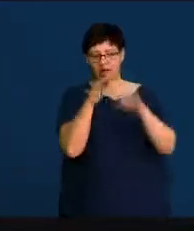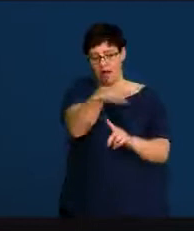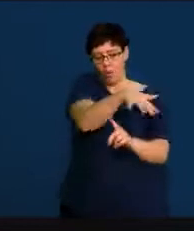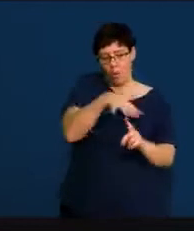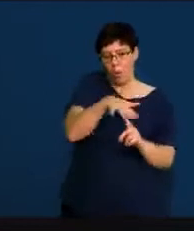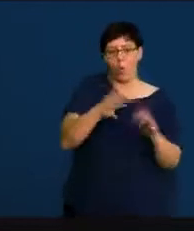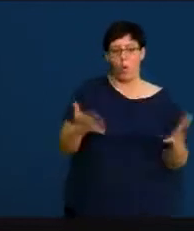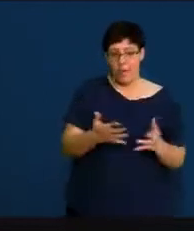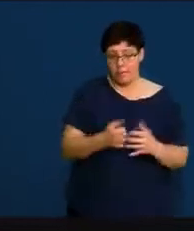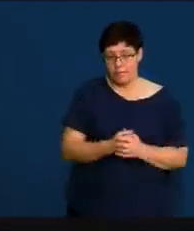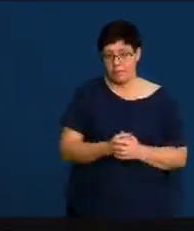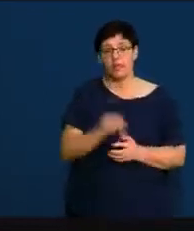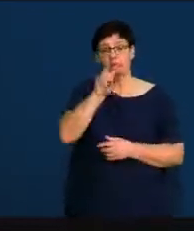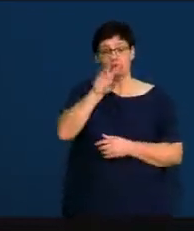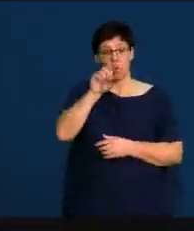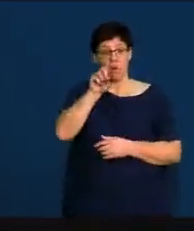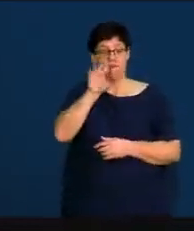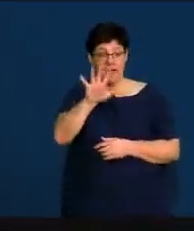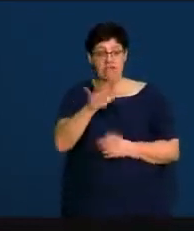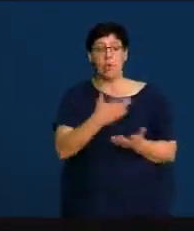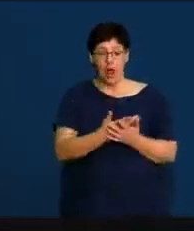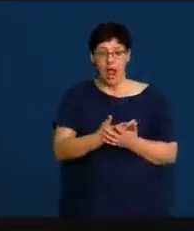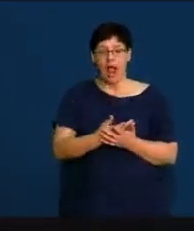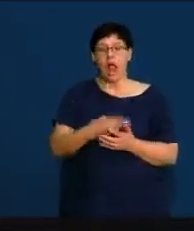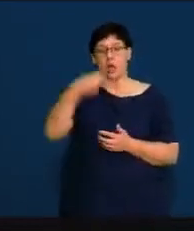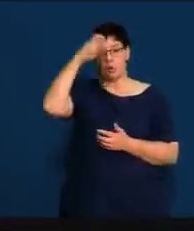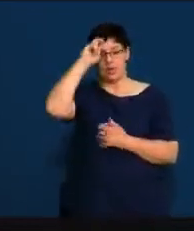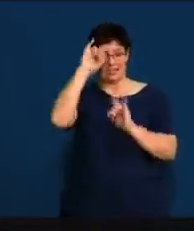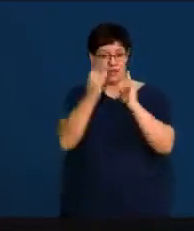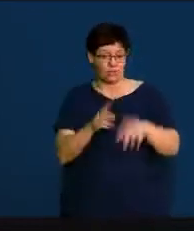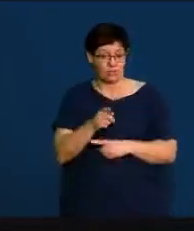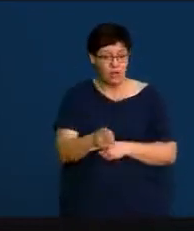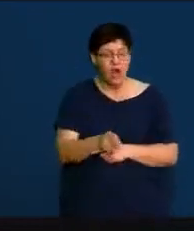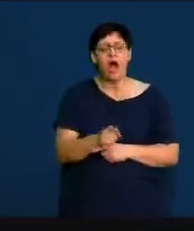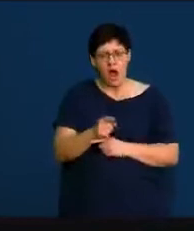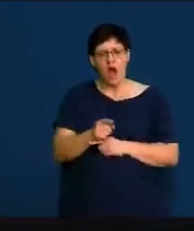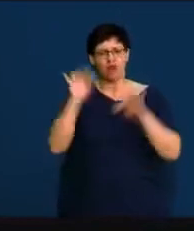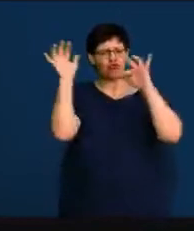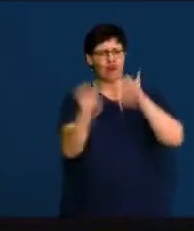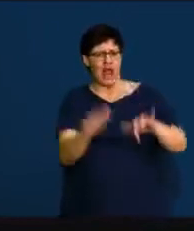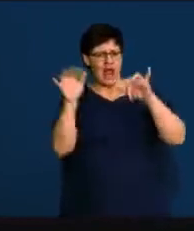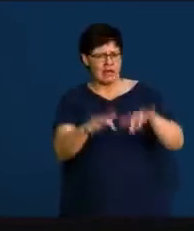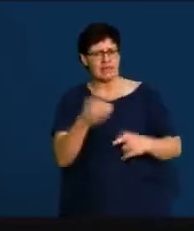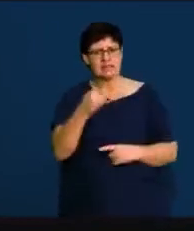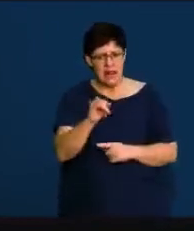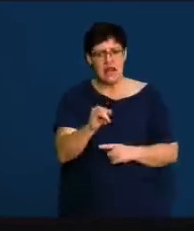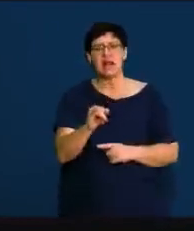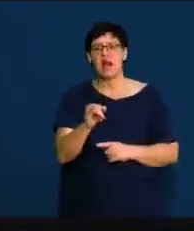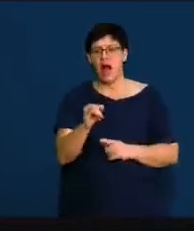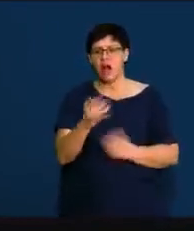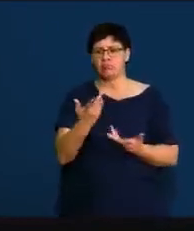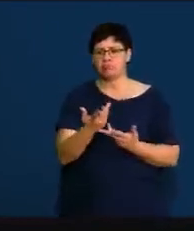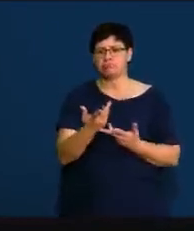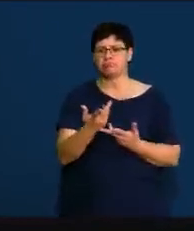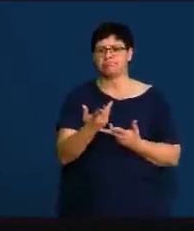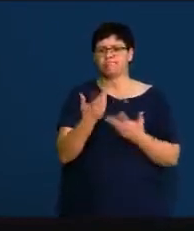In 2015, on the map of Queenstown, again, the type of rainfall as well as valley climates. You know what